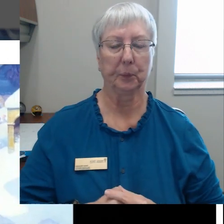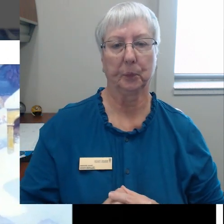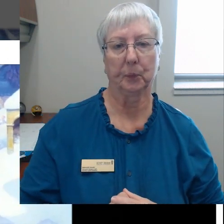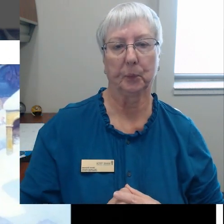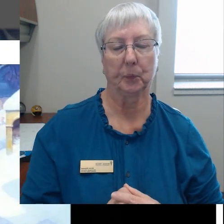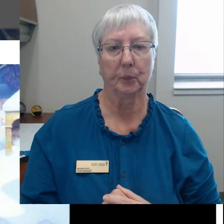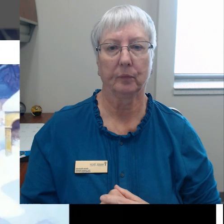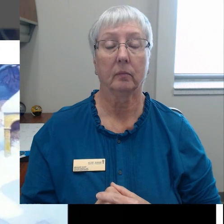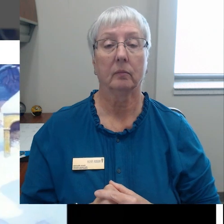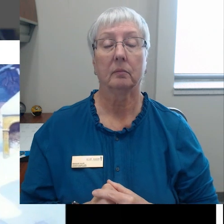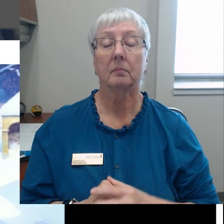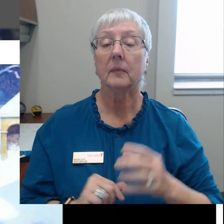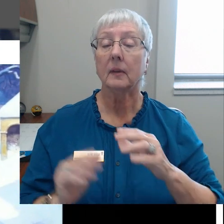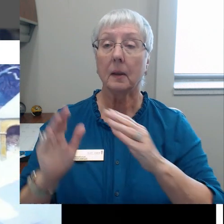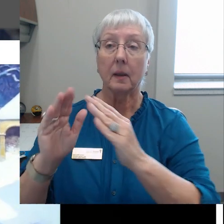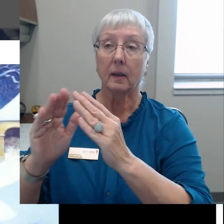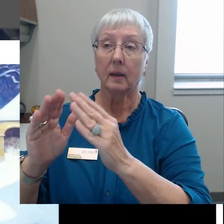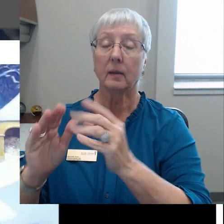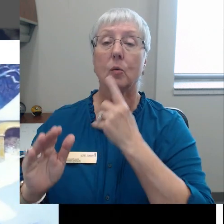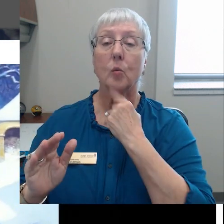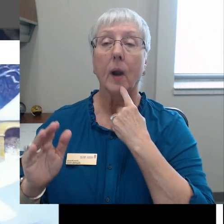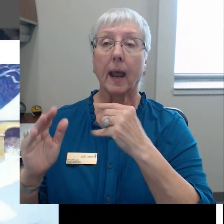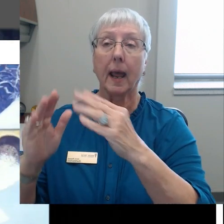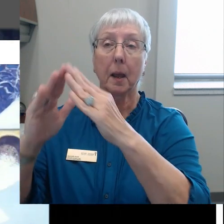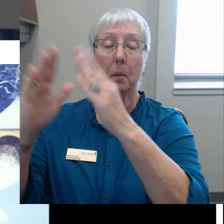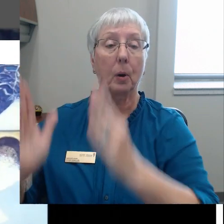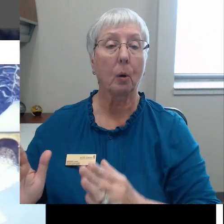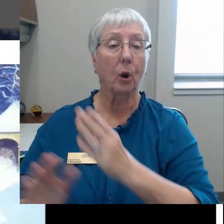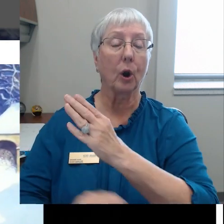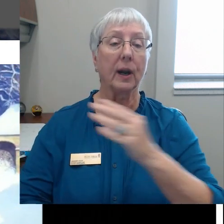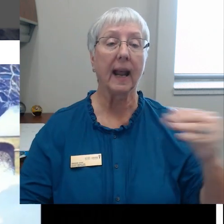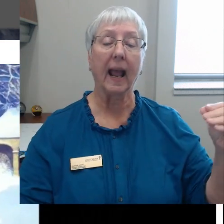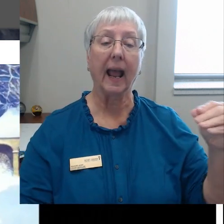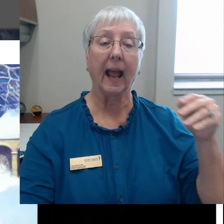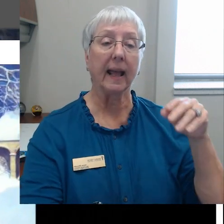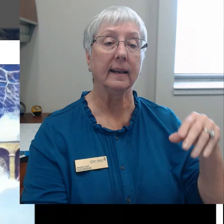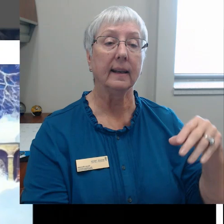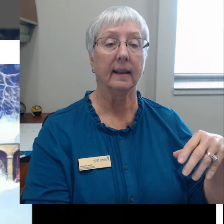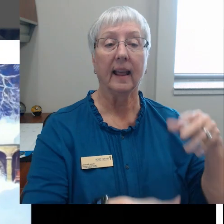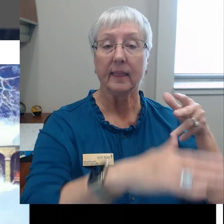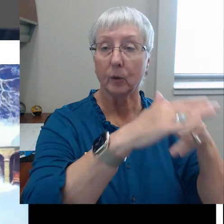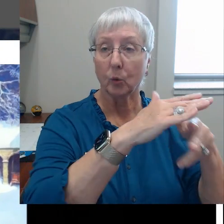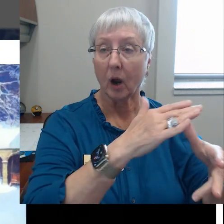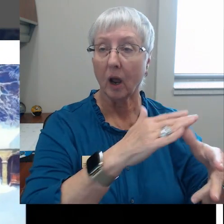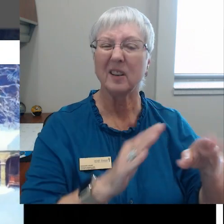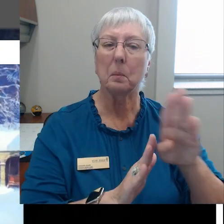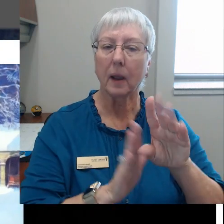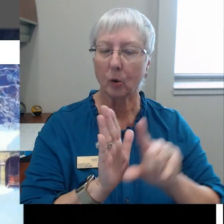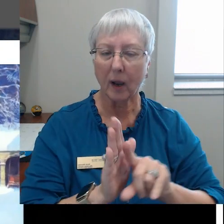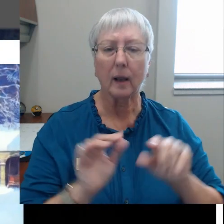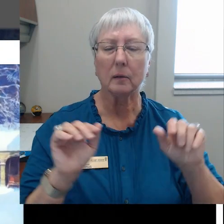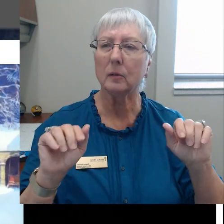attention. The barn and carriage house in the background pull us to the receding space in the painting